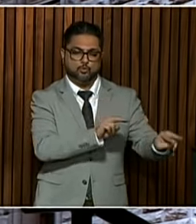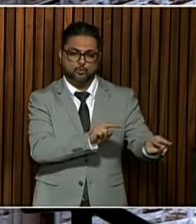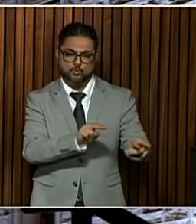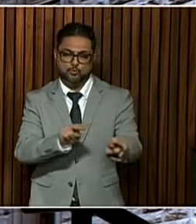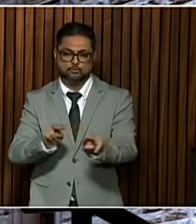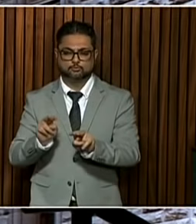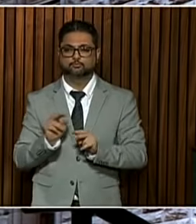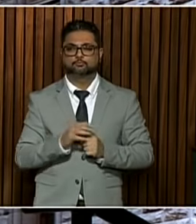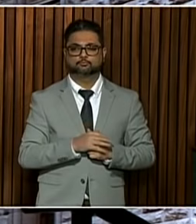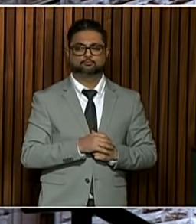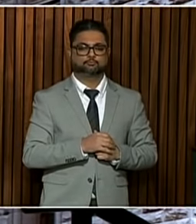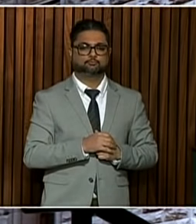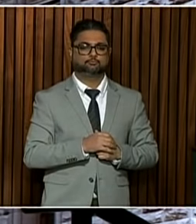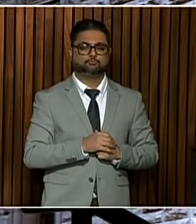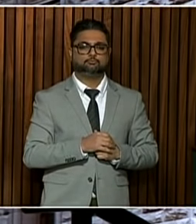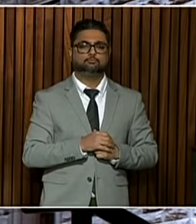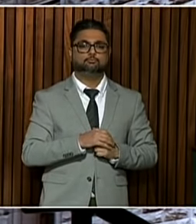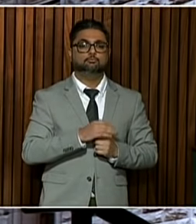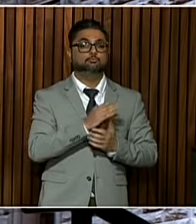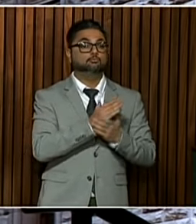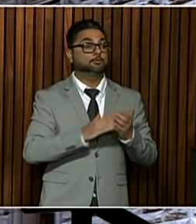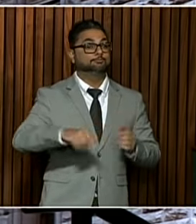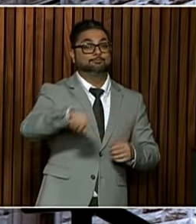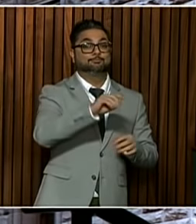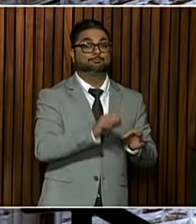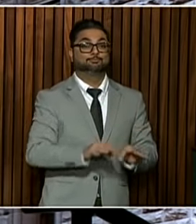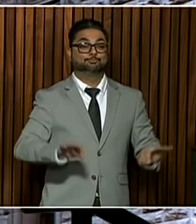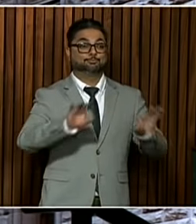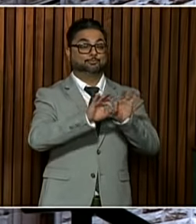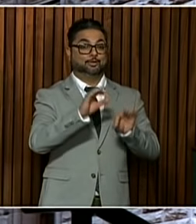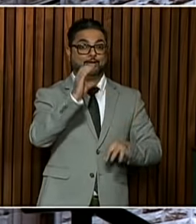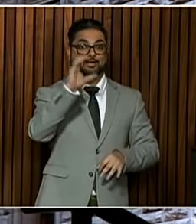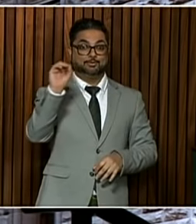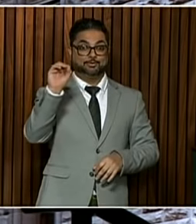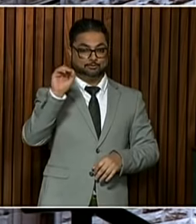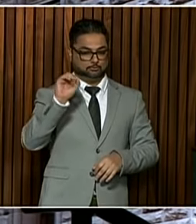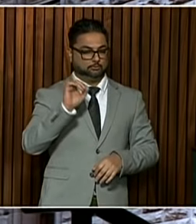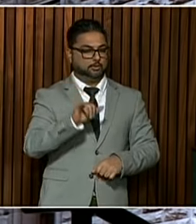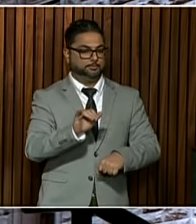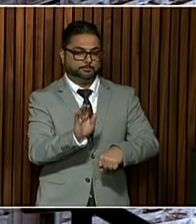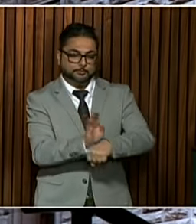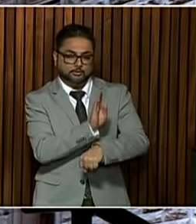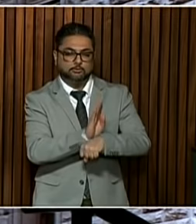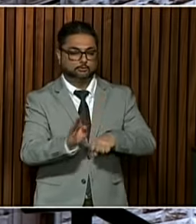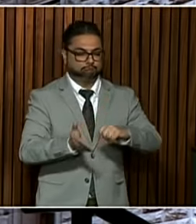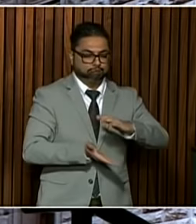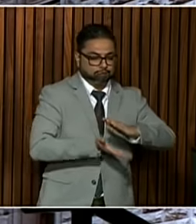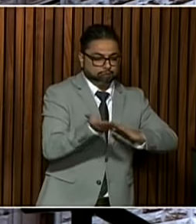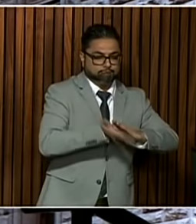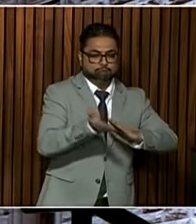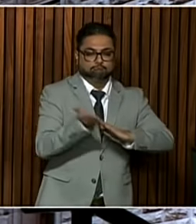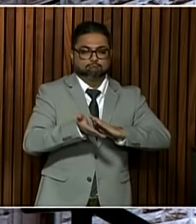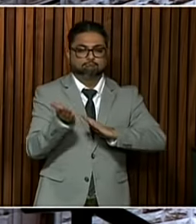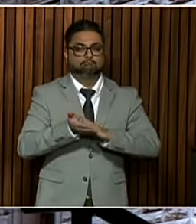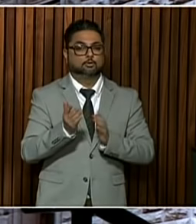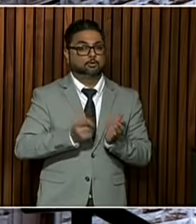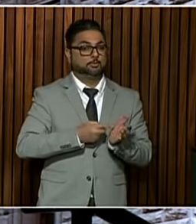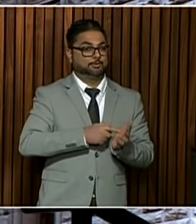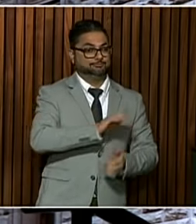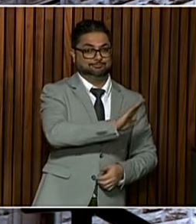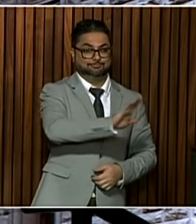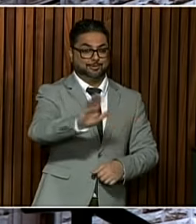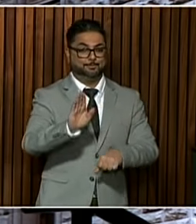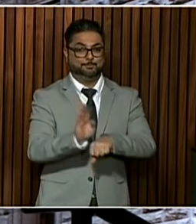some essential companies that are doing their businesses, there may be some components of their business that are not that essential, and they